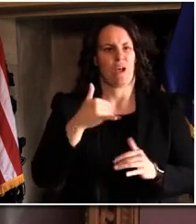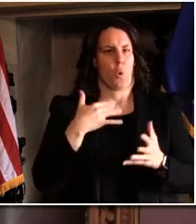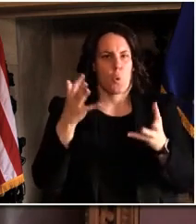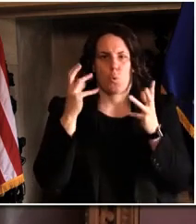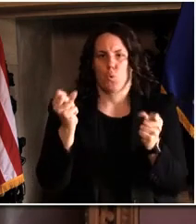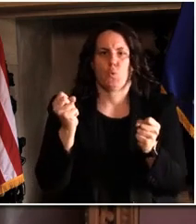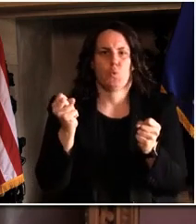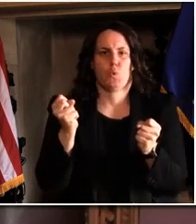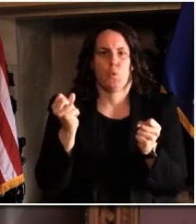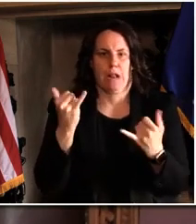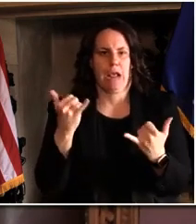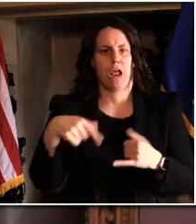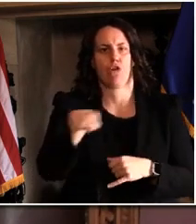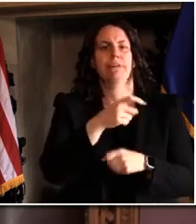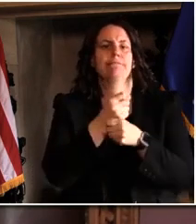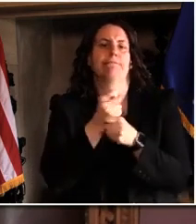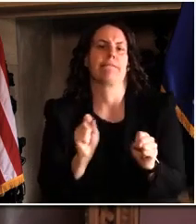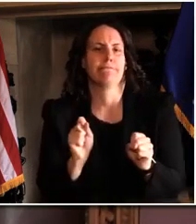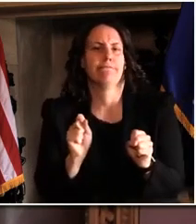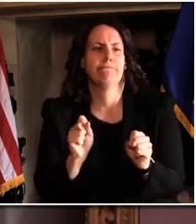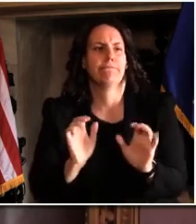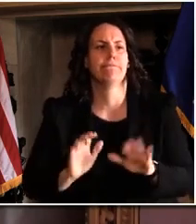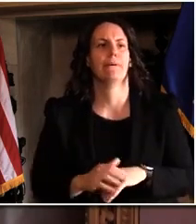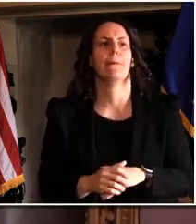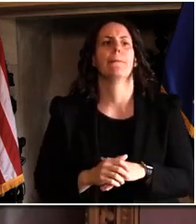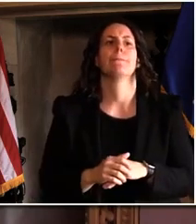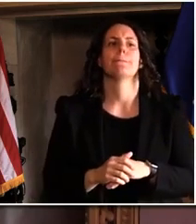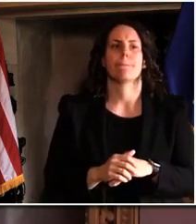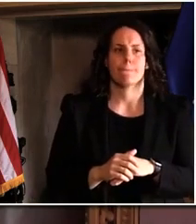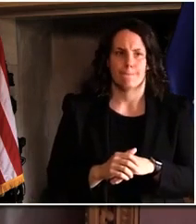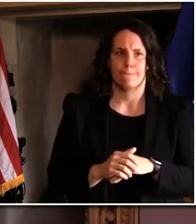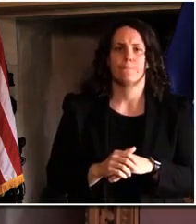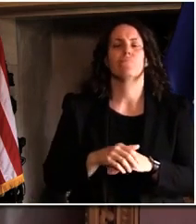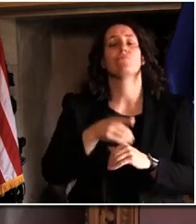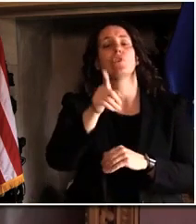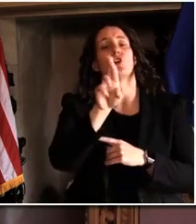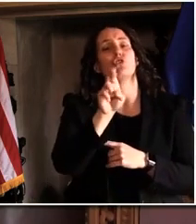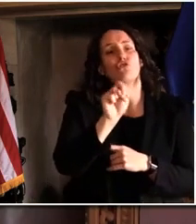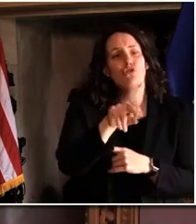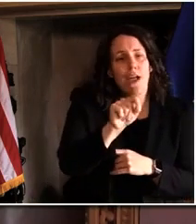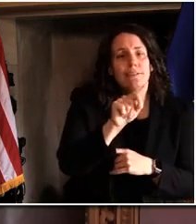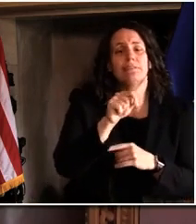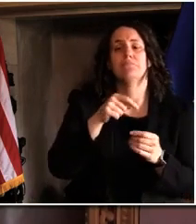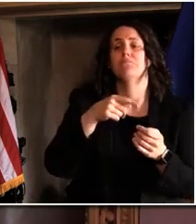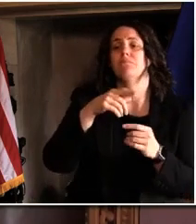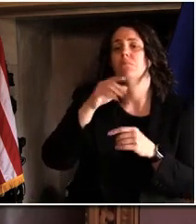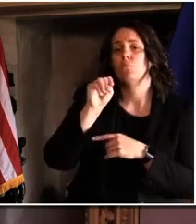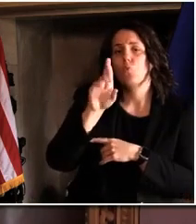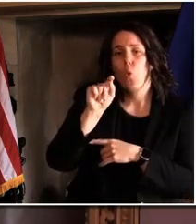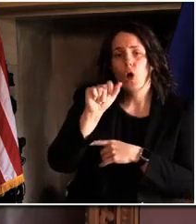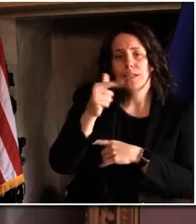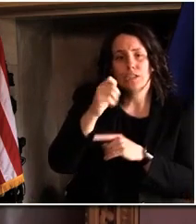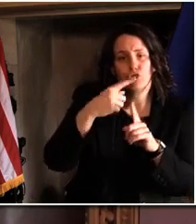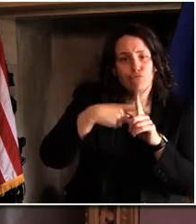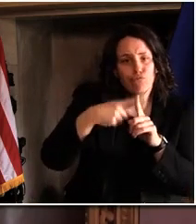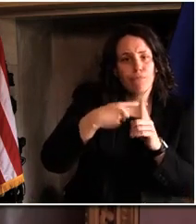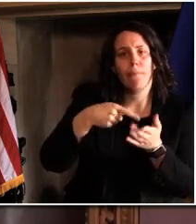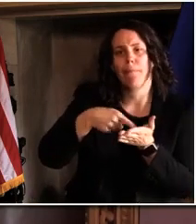any way relieve a person's obligation to pay their rent or their mortgages. But we are mindful that during